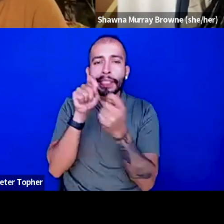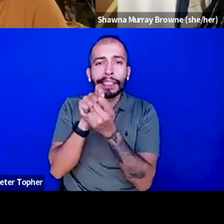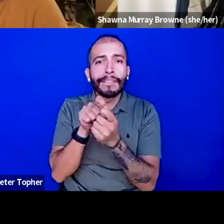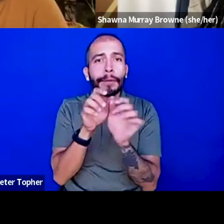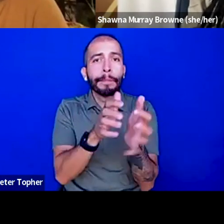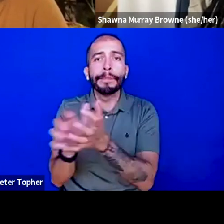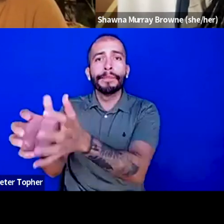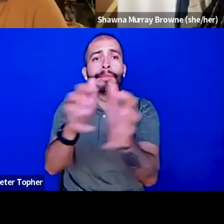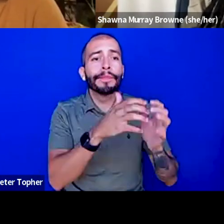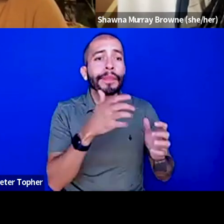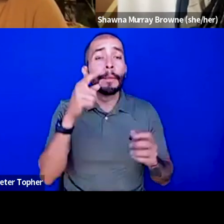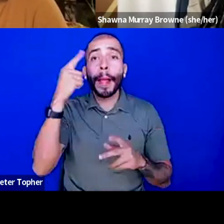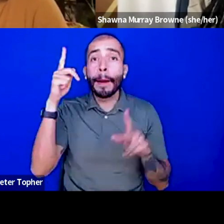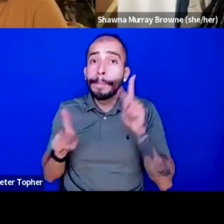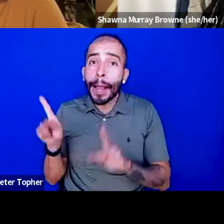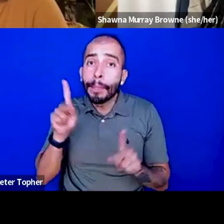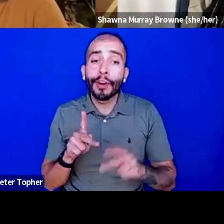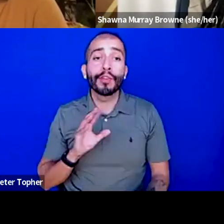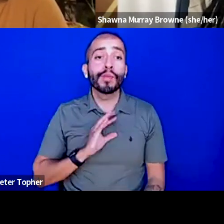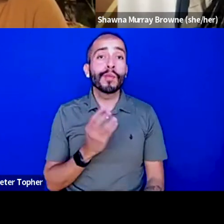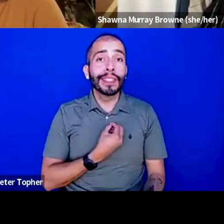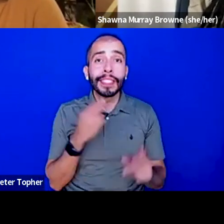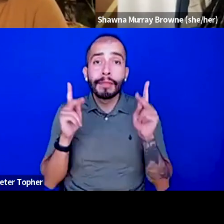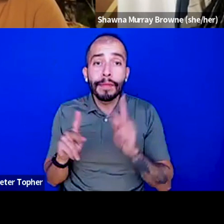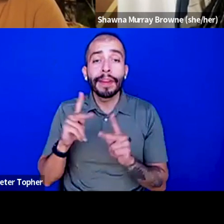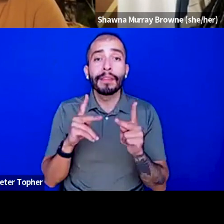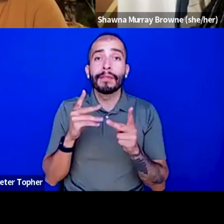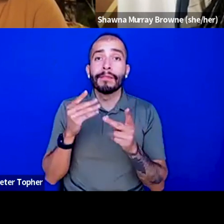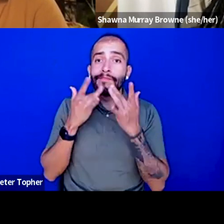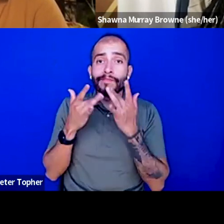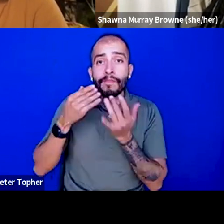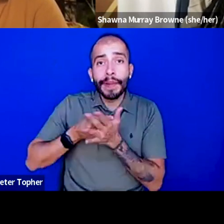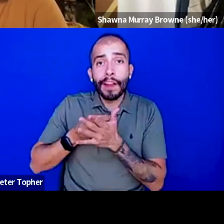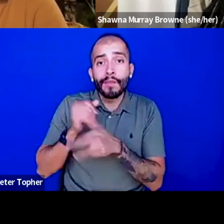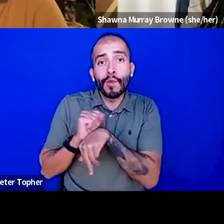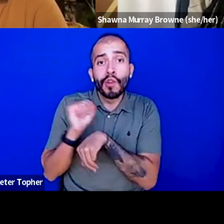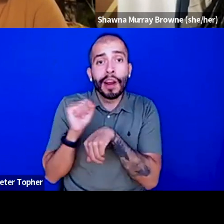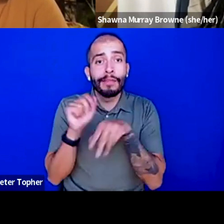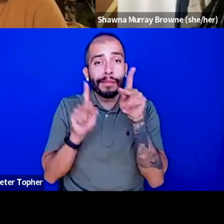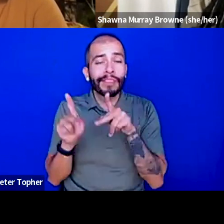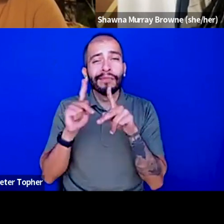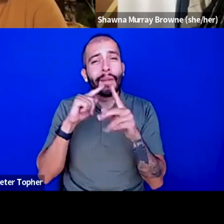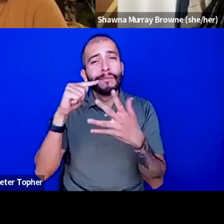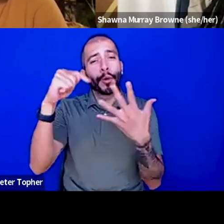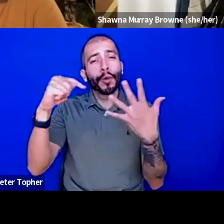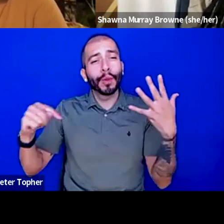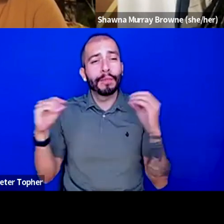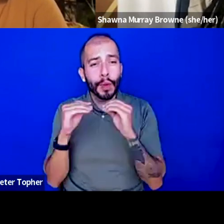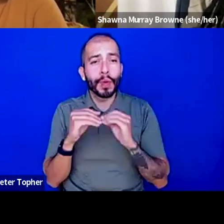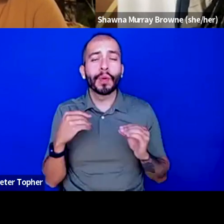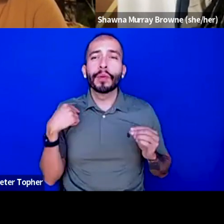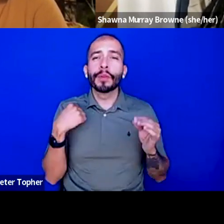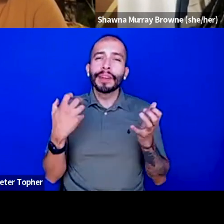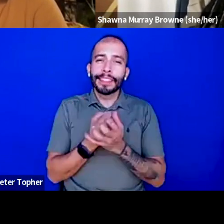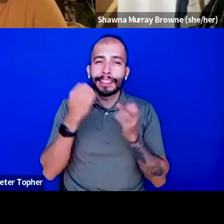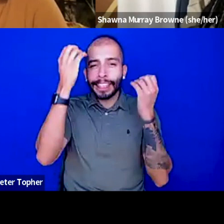forth. And so today I particularly want to think about those ideas and really think